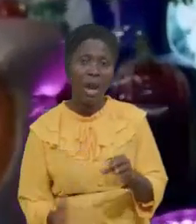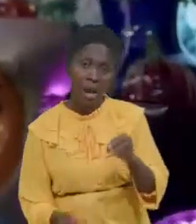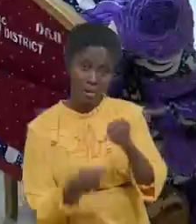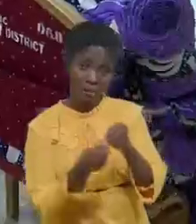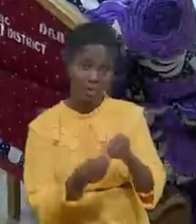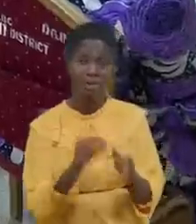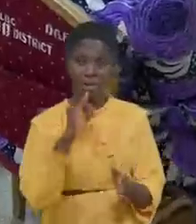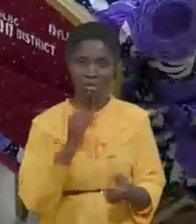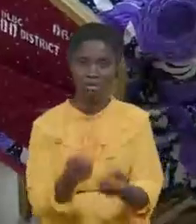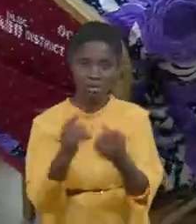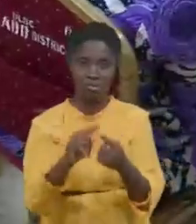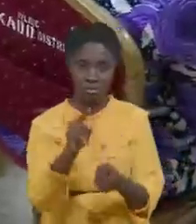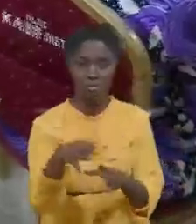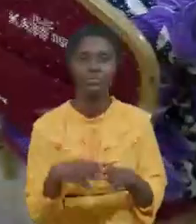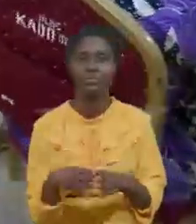is coming.